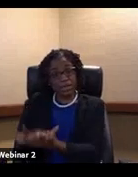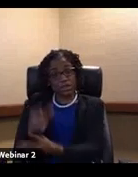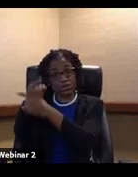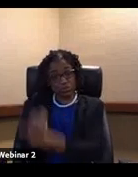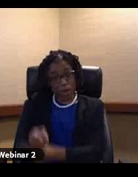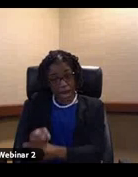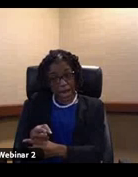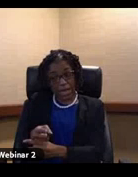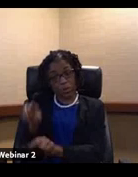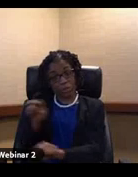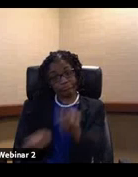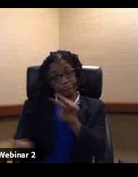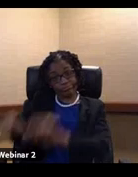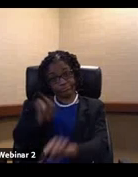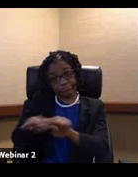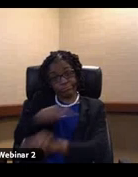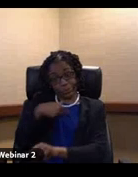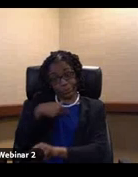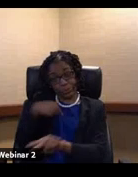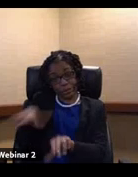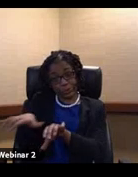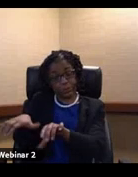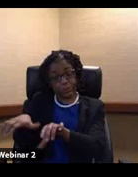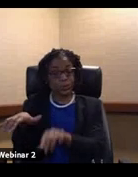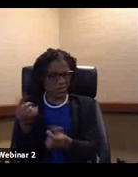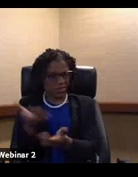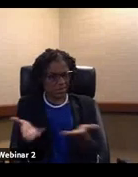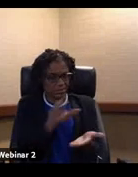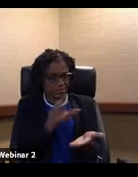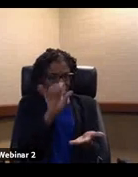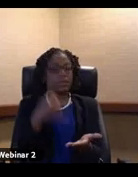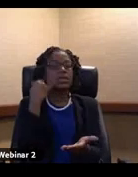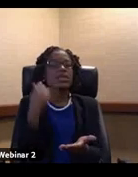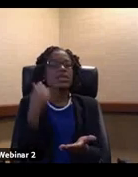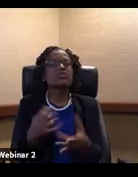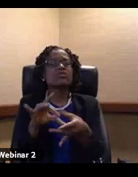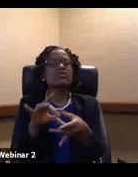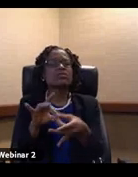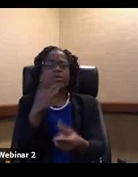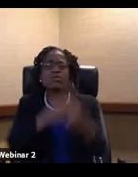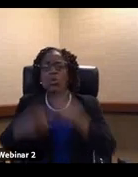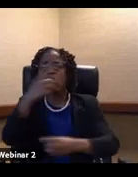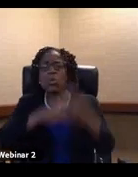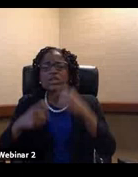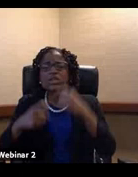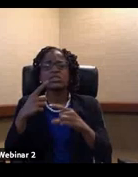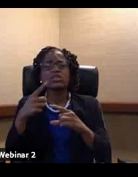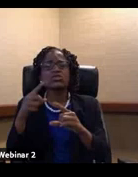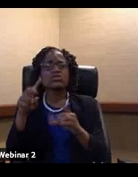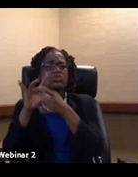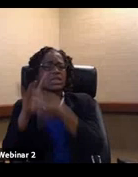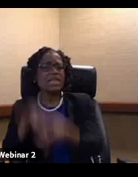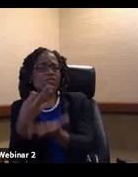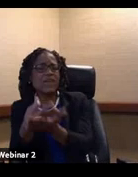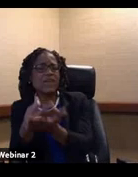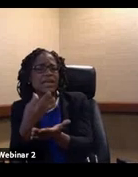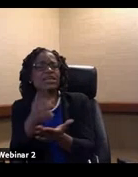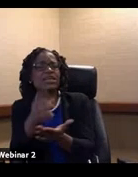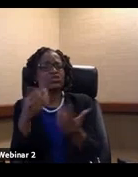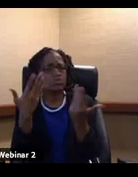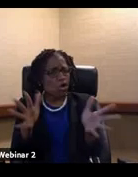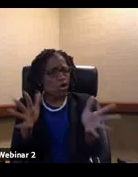correctly, and just stuff of that nature. If you have any questions from the financial side, you have our contact information and